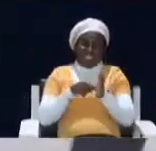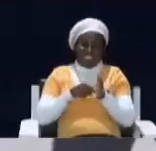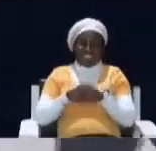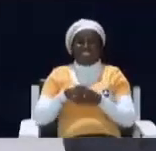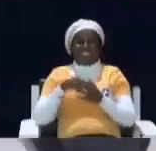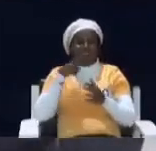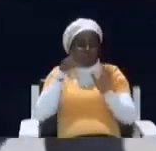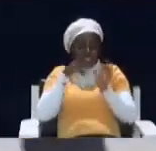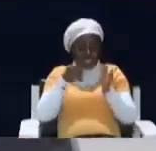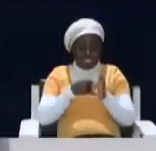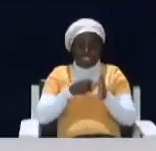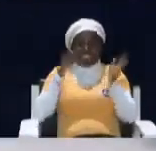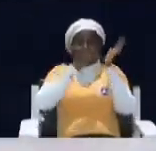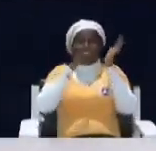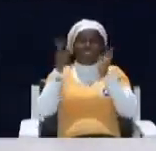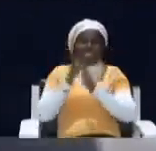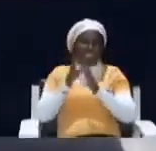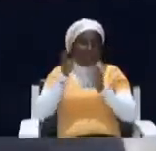Jesus.